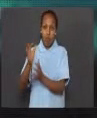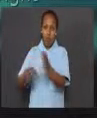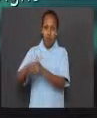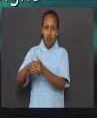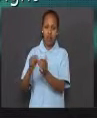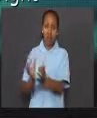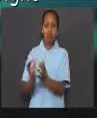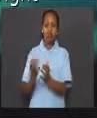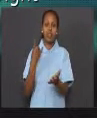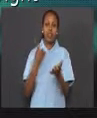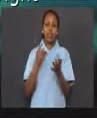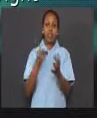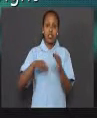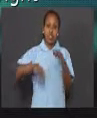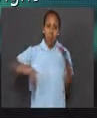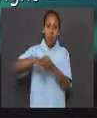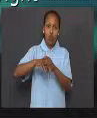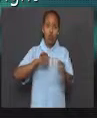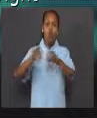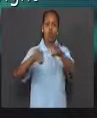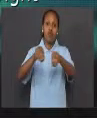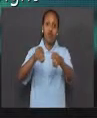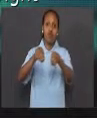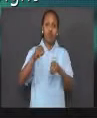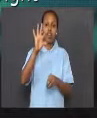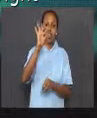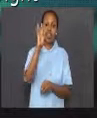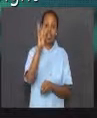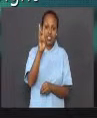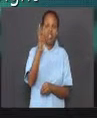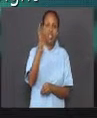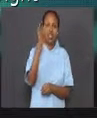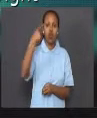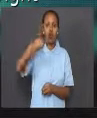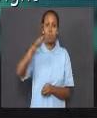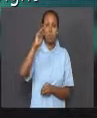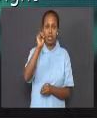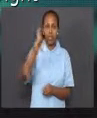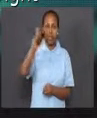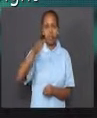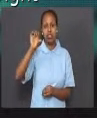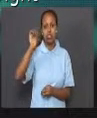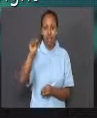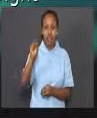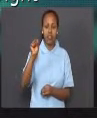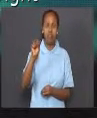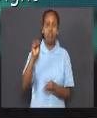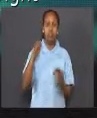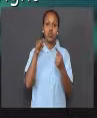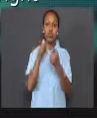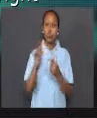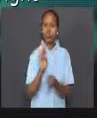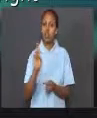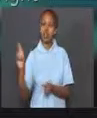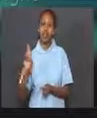Thus, the ball is moving 96 kilogram meters per second to the